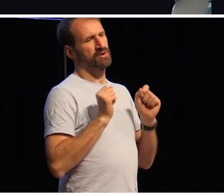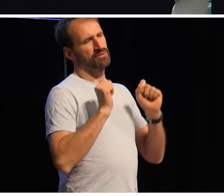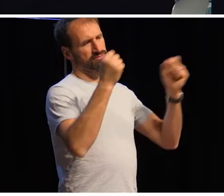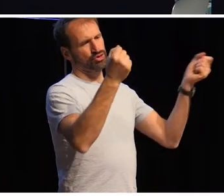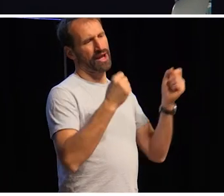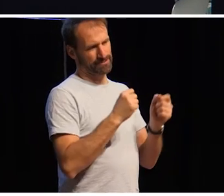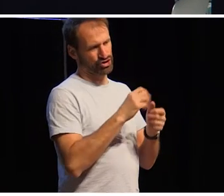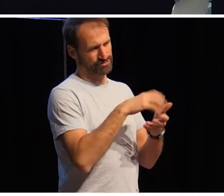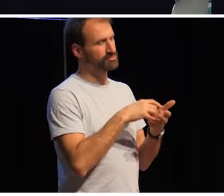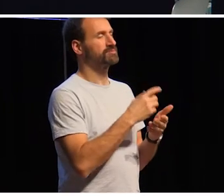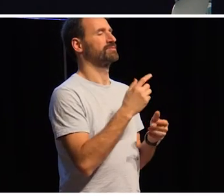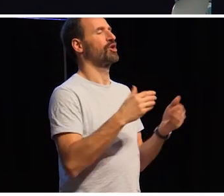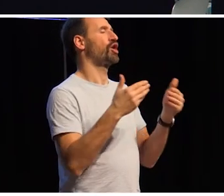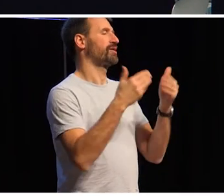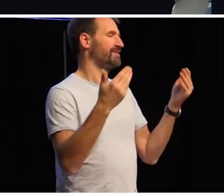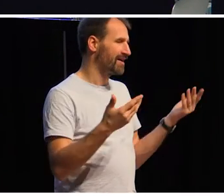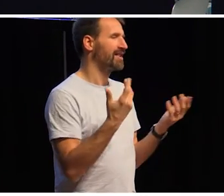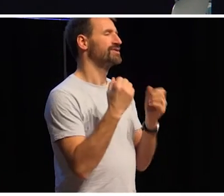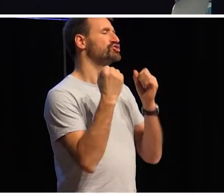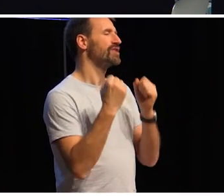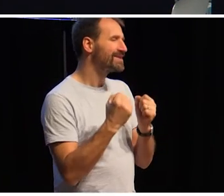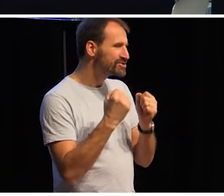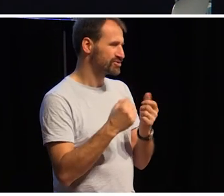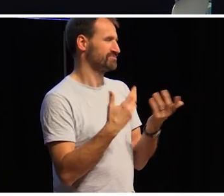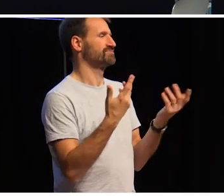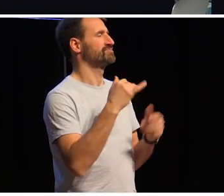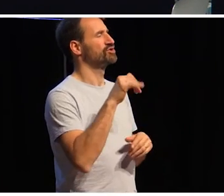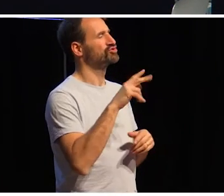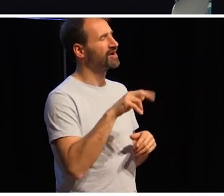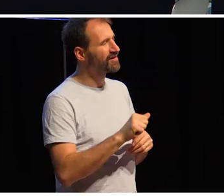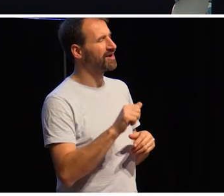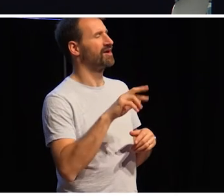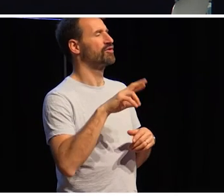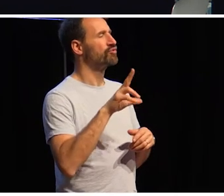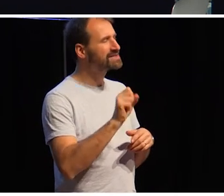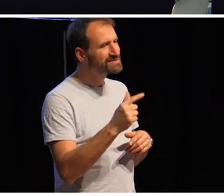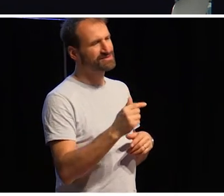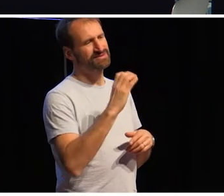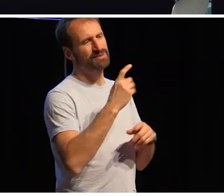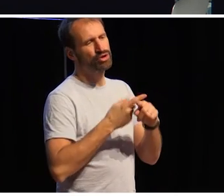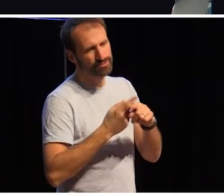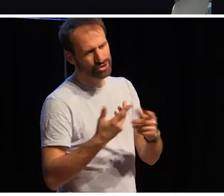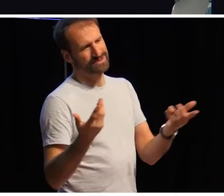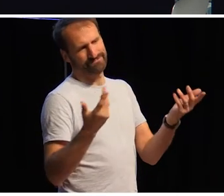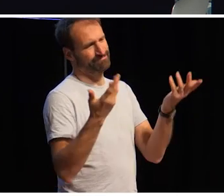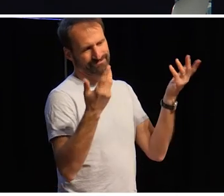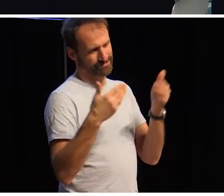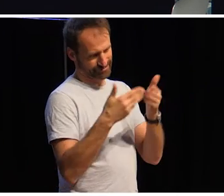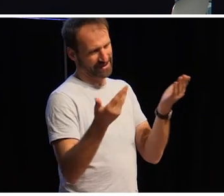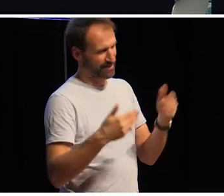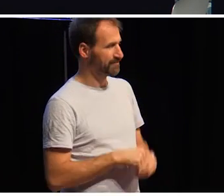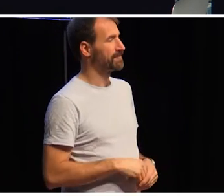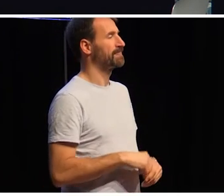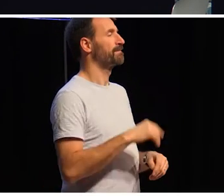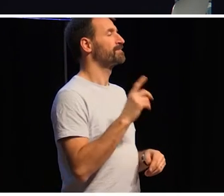typed, like C++ or Java or REST. And dynamically typed means the compiler does not